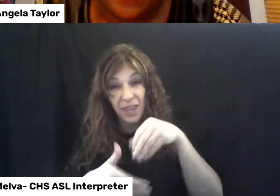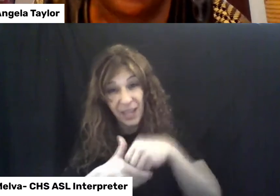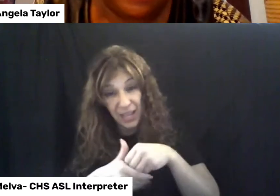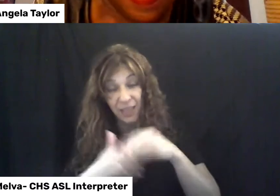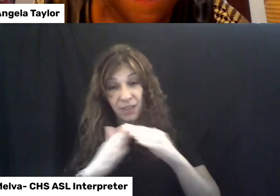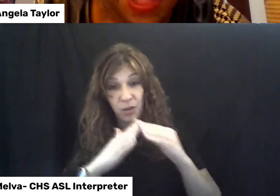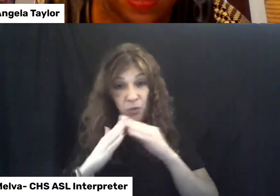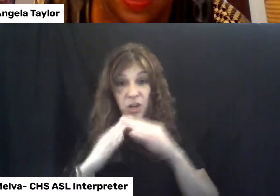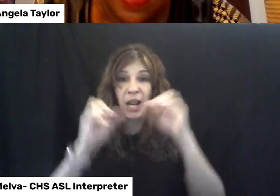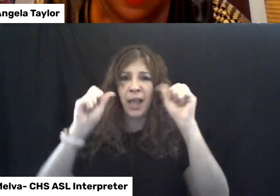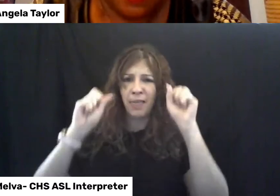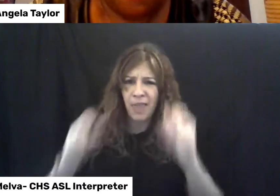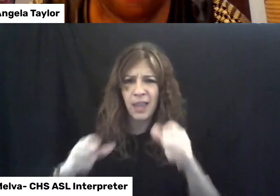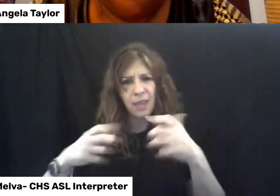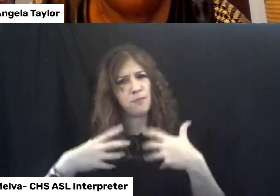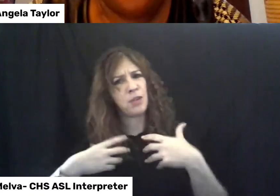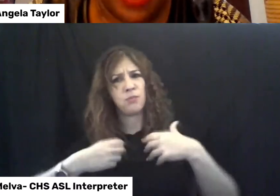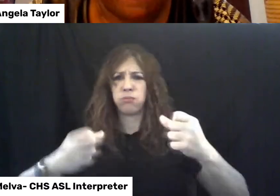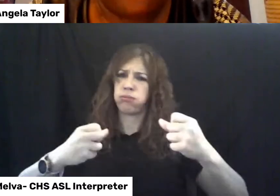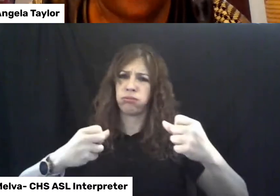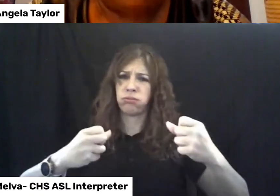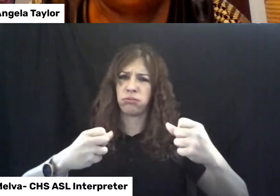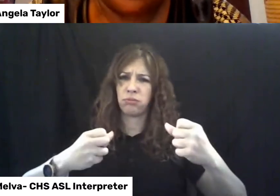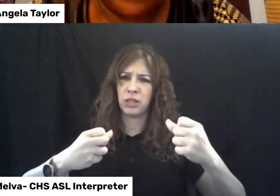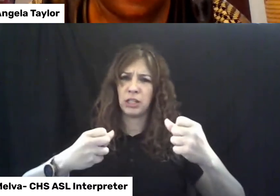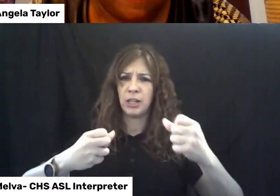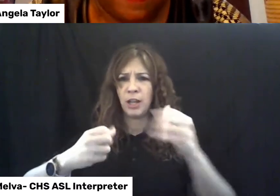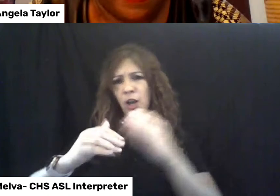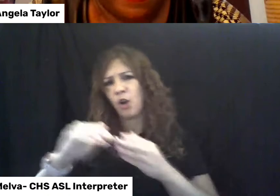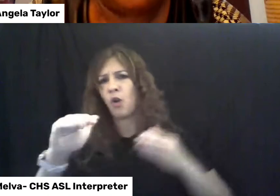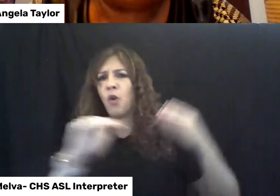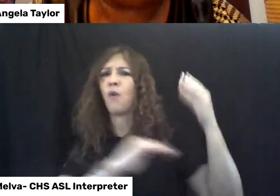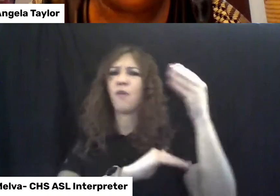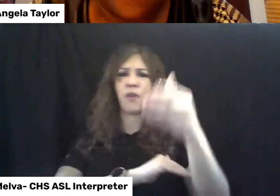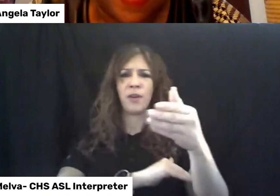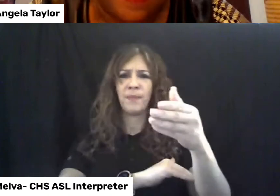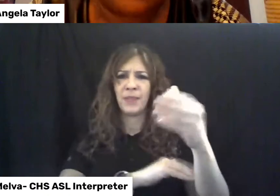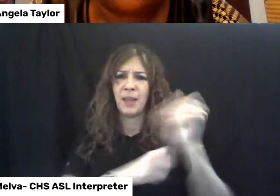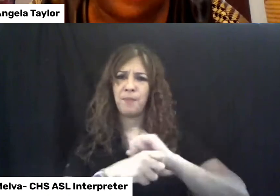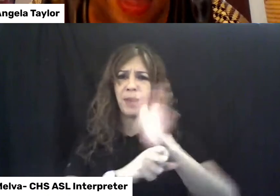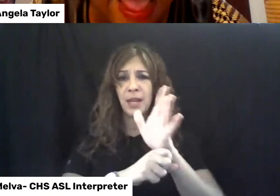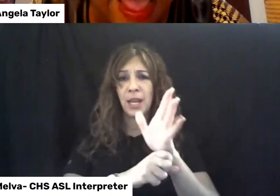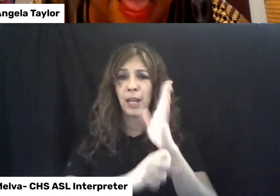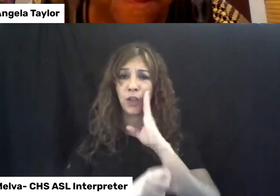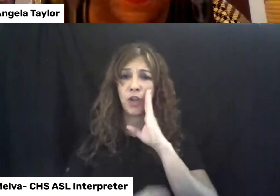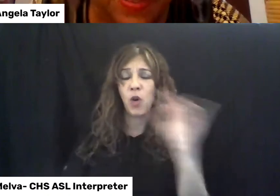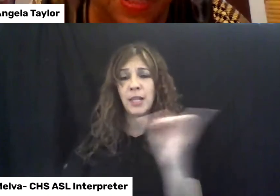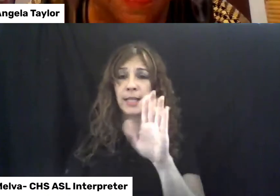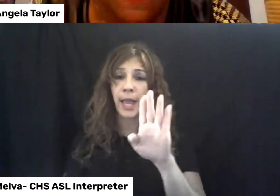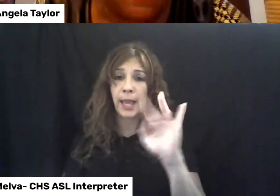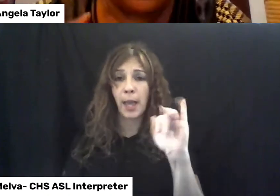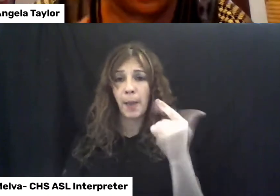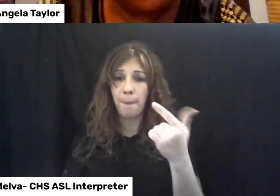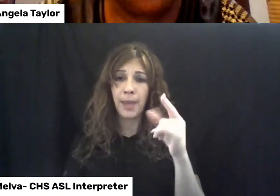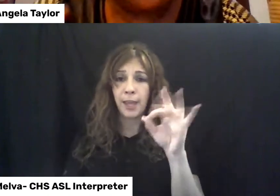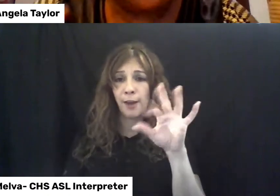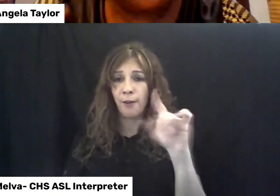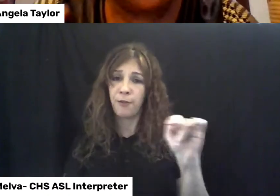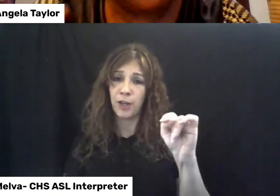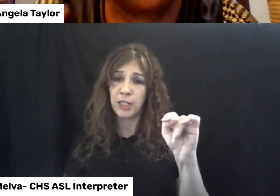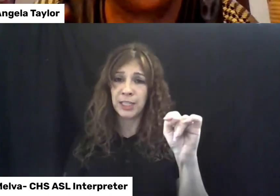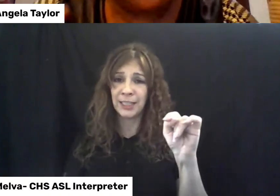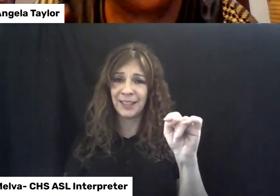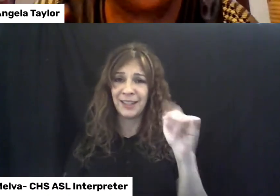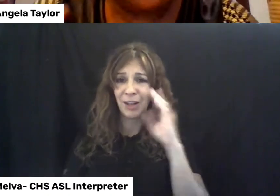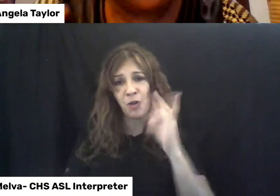like a pandemic, big footprint in the sand. You're going to see us now. So that's where